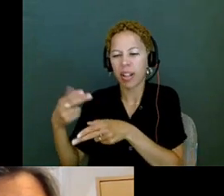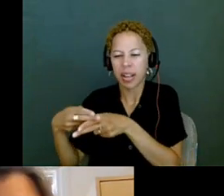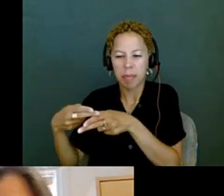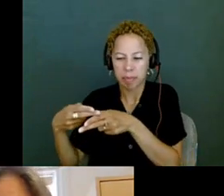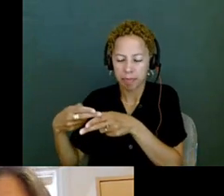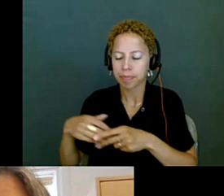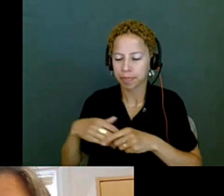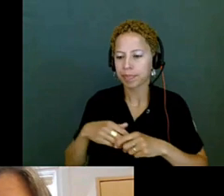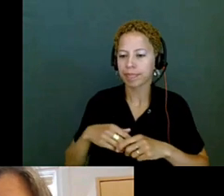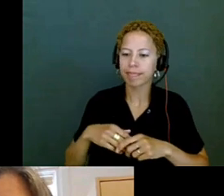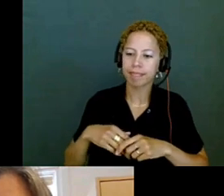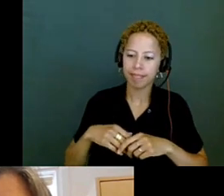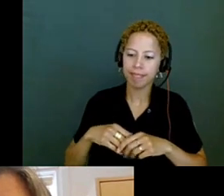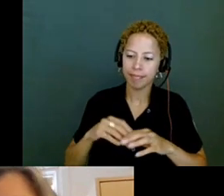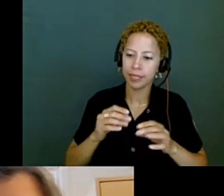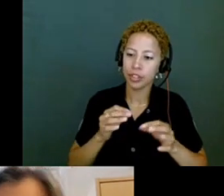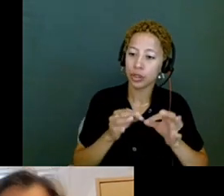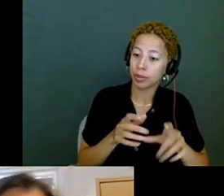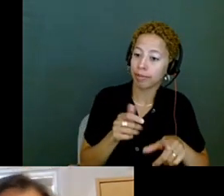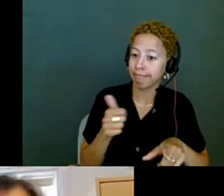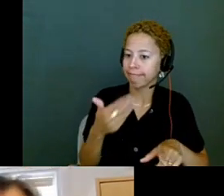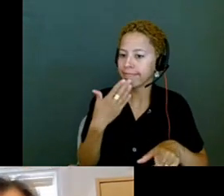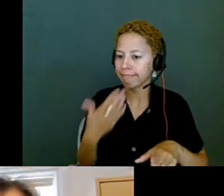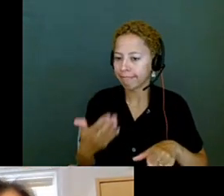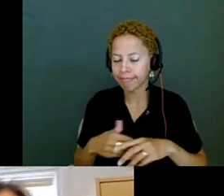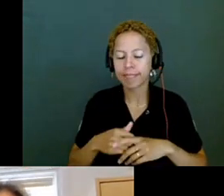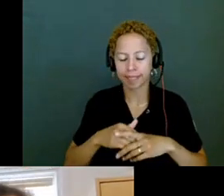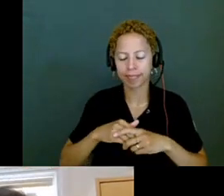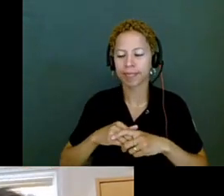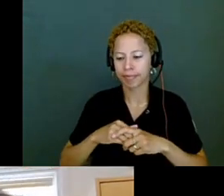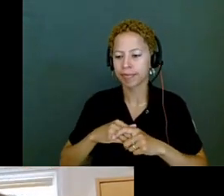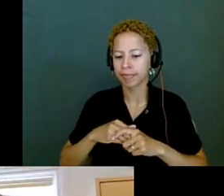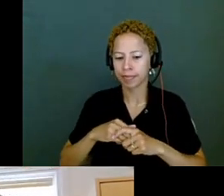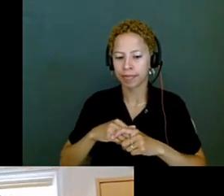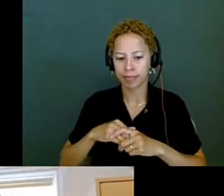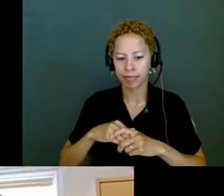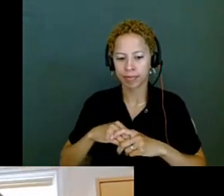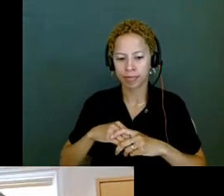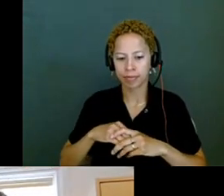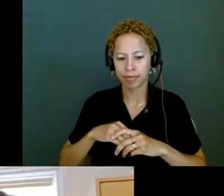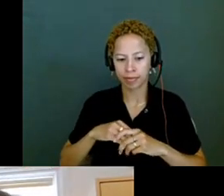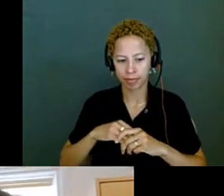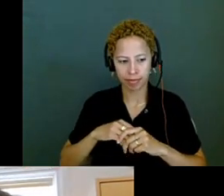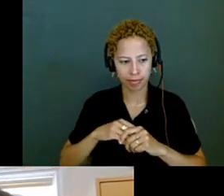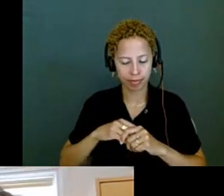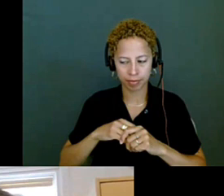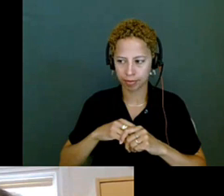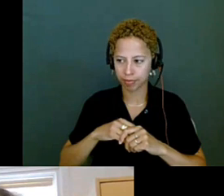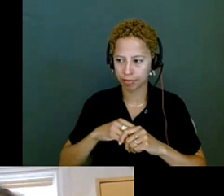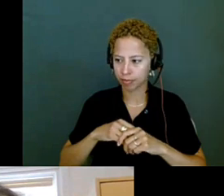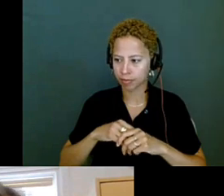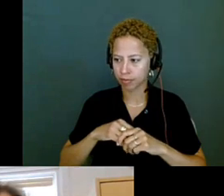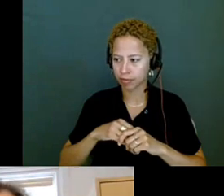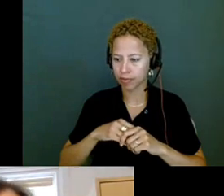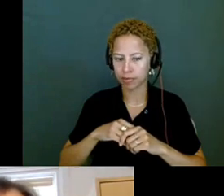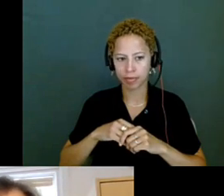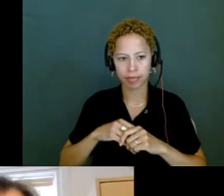Thank you. No problem. All right, Okay. moving